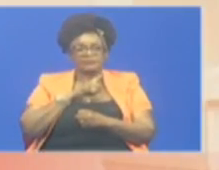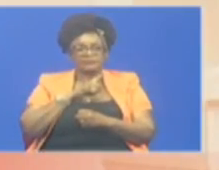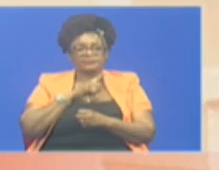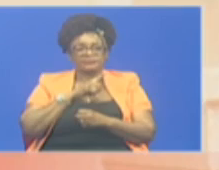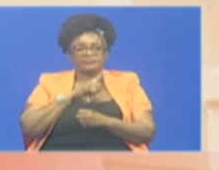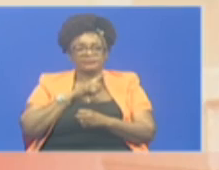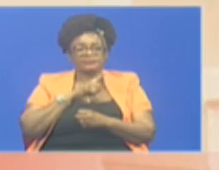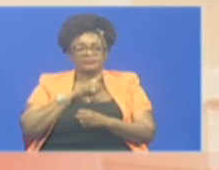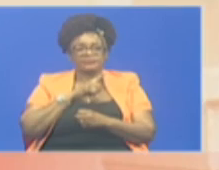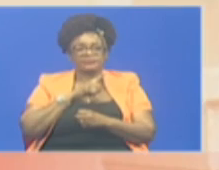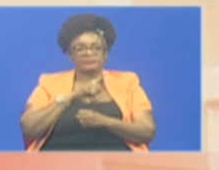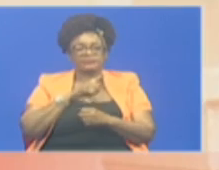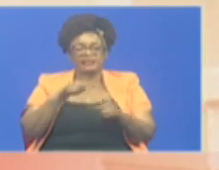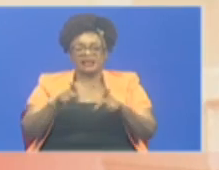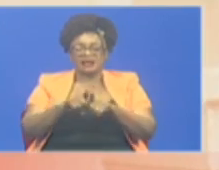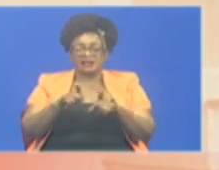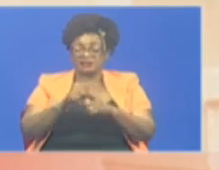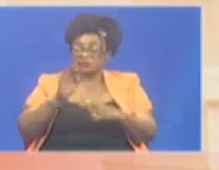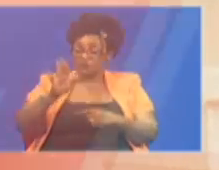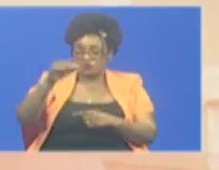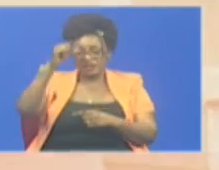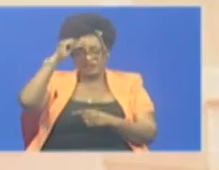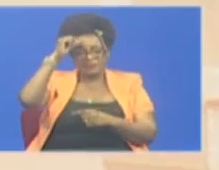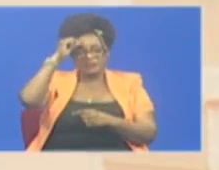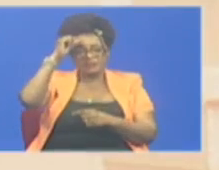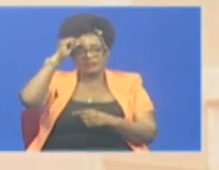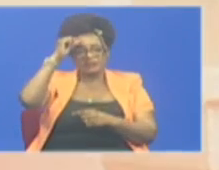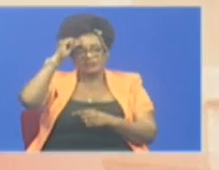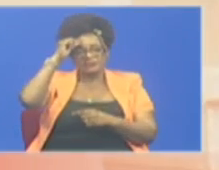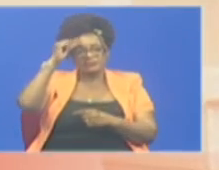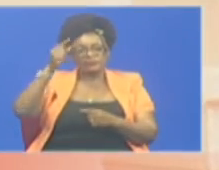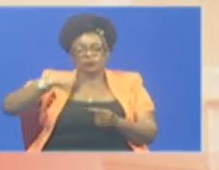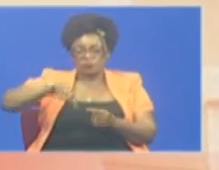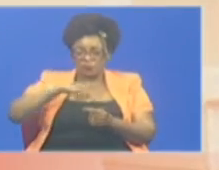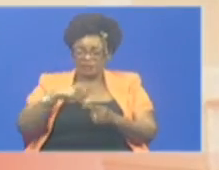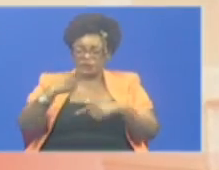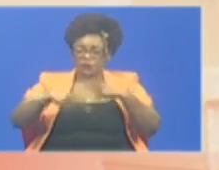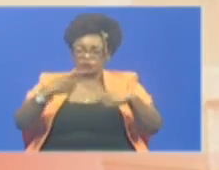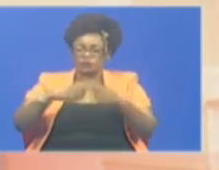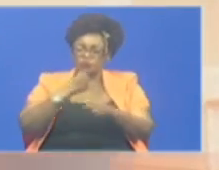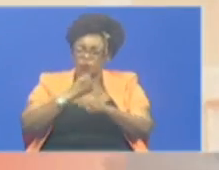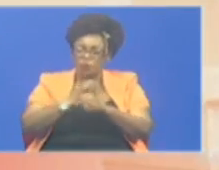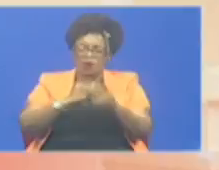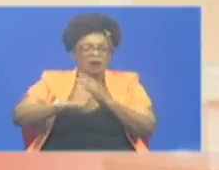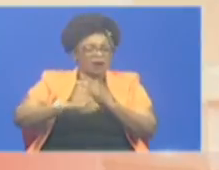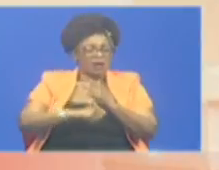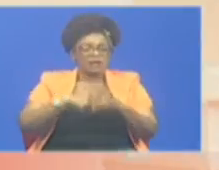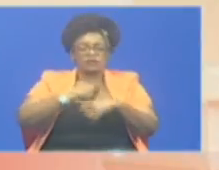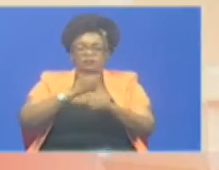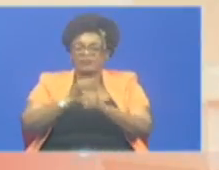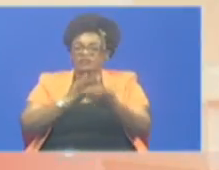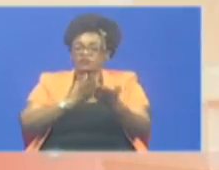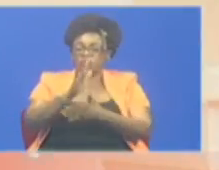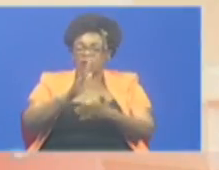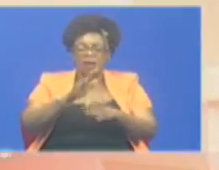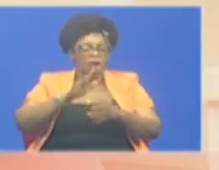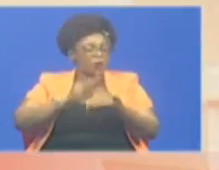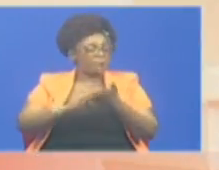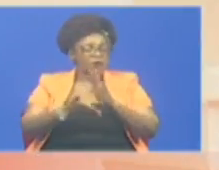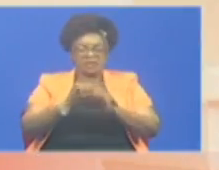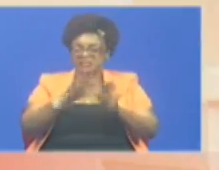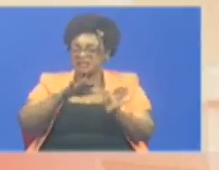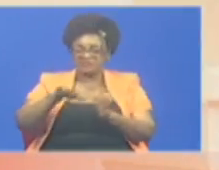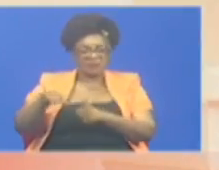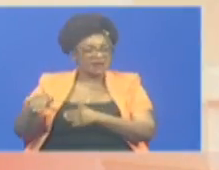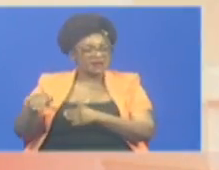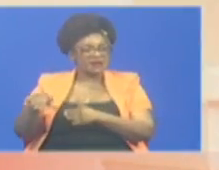Fellow Kenyans, as your government, we are continuing to work hard to ensure that no one is left behind. And we